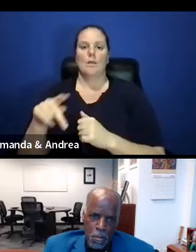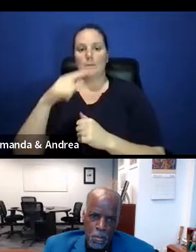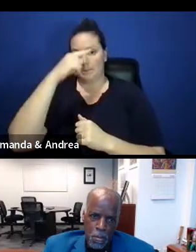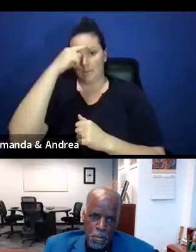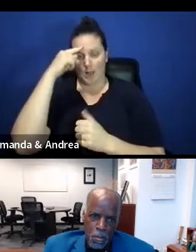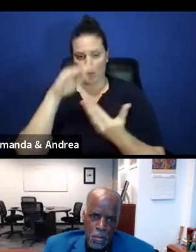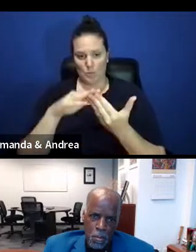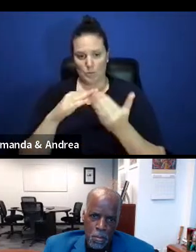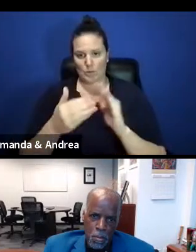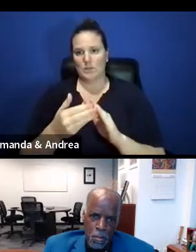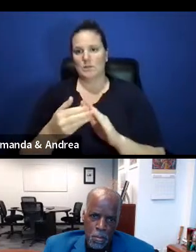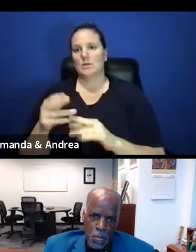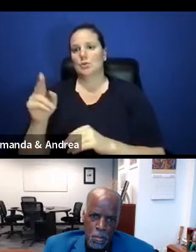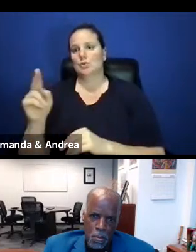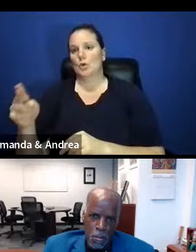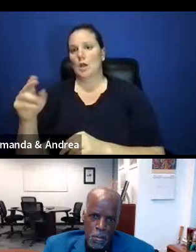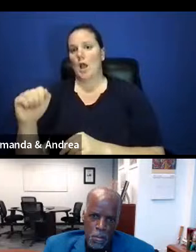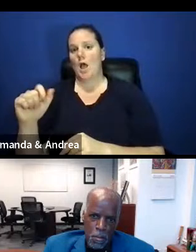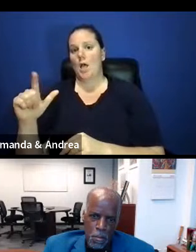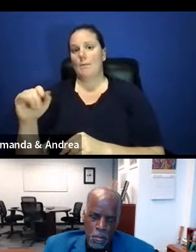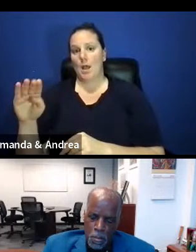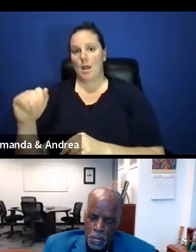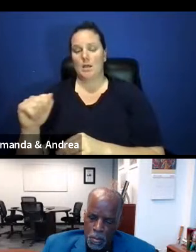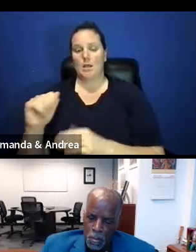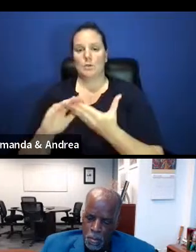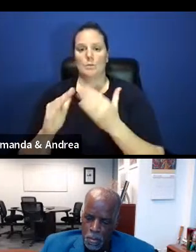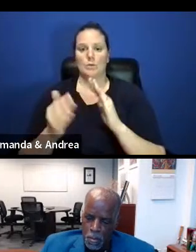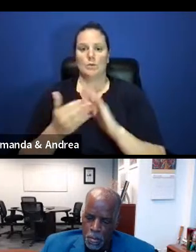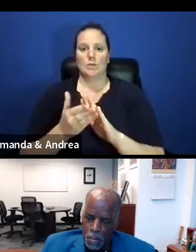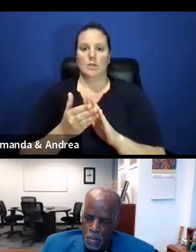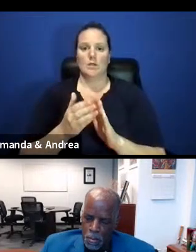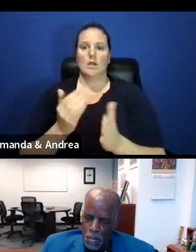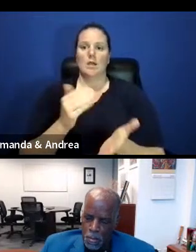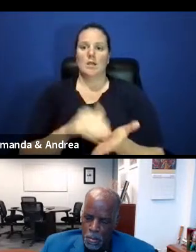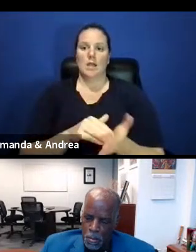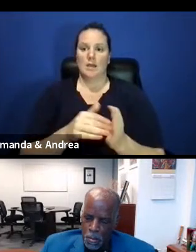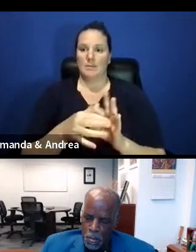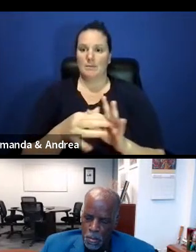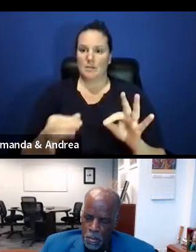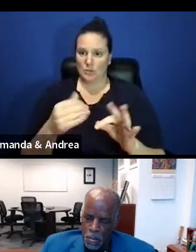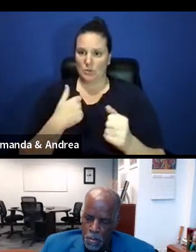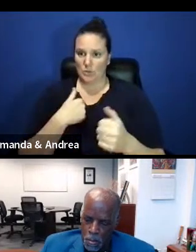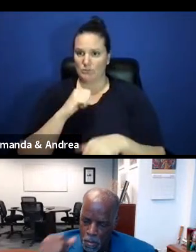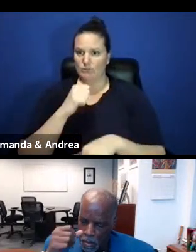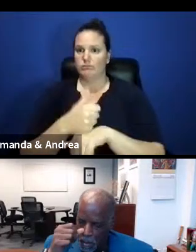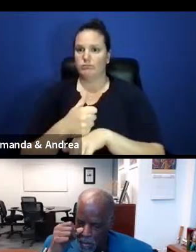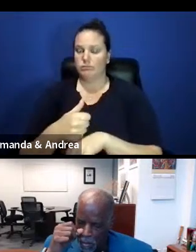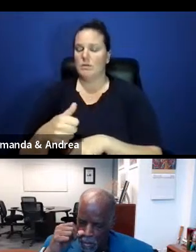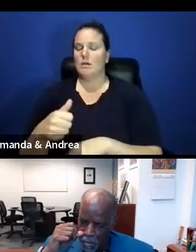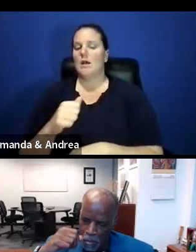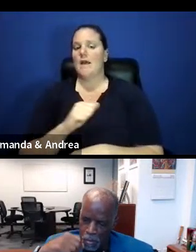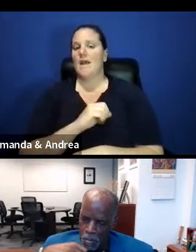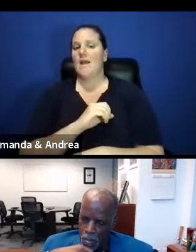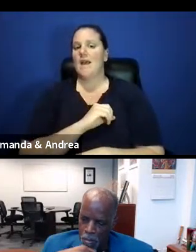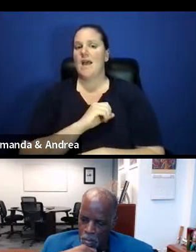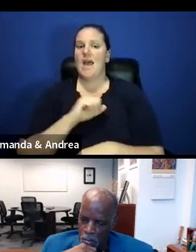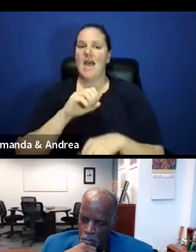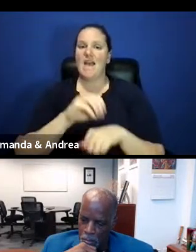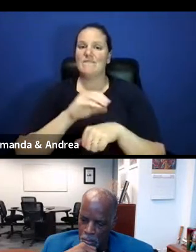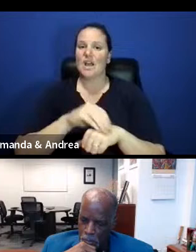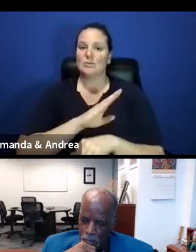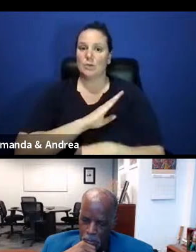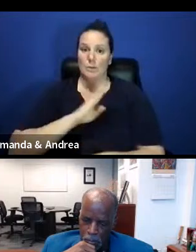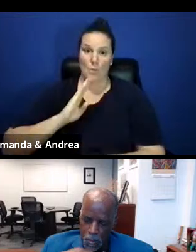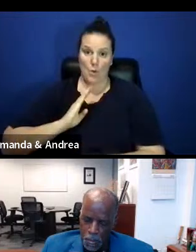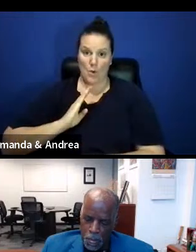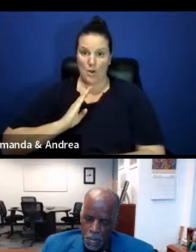with Portland's historic albino community. So, you know, again, I mentioned we stood up the Historic Albino Advisory Board. I